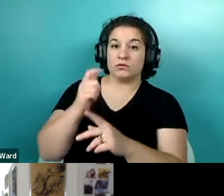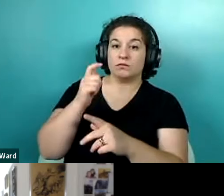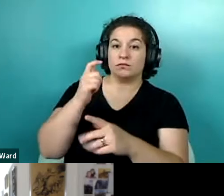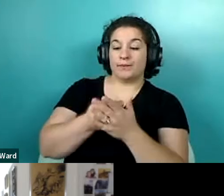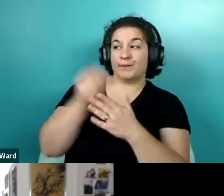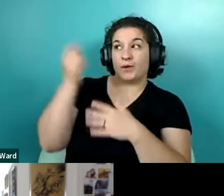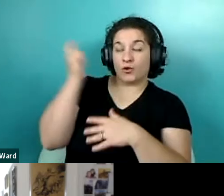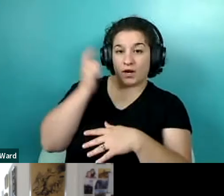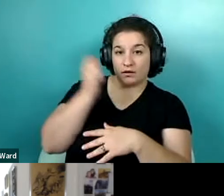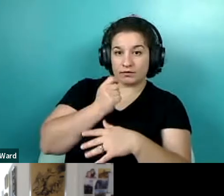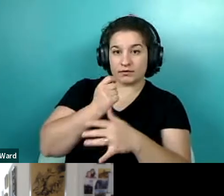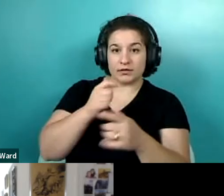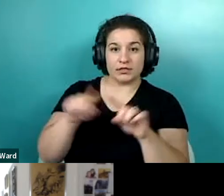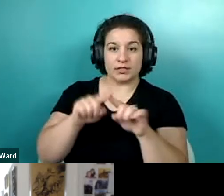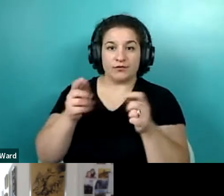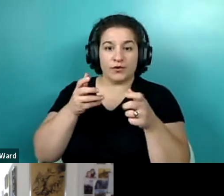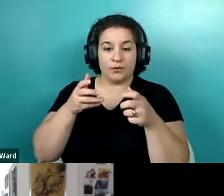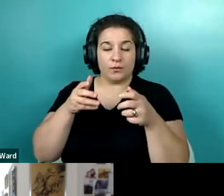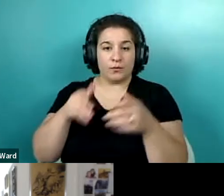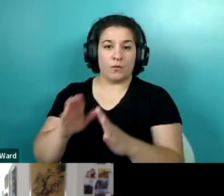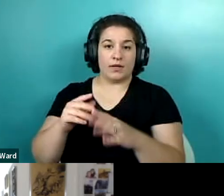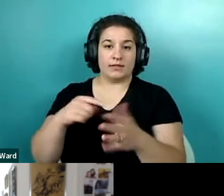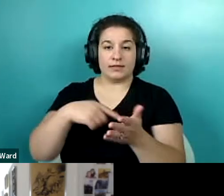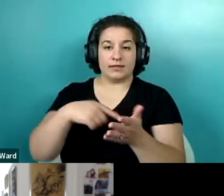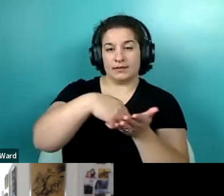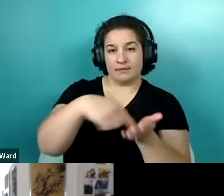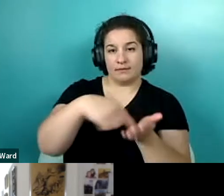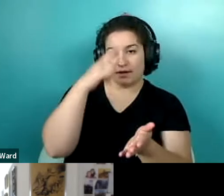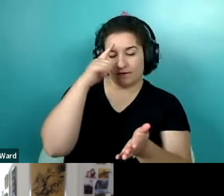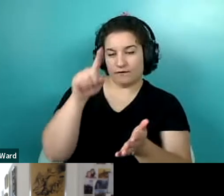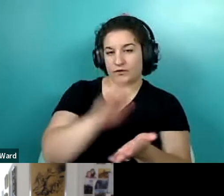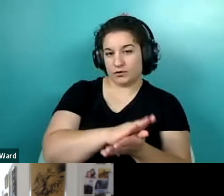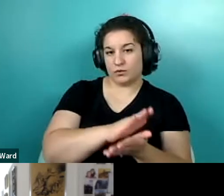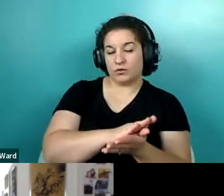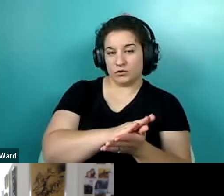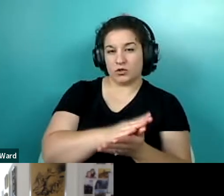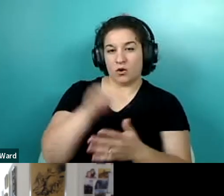pay for school. So it's part of a package.